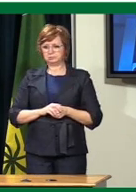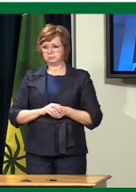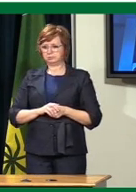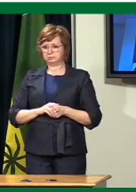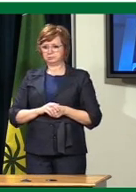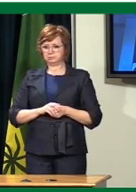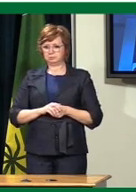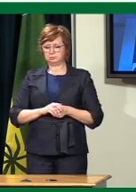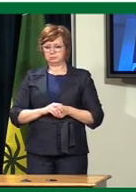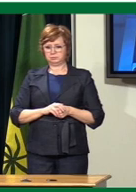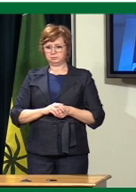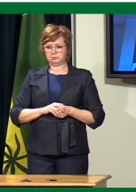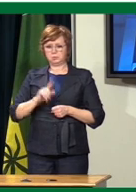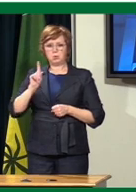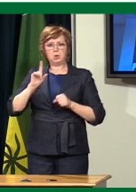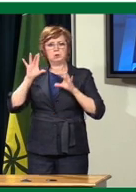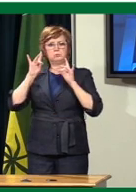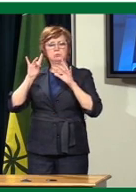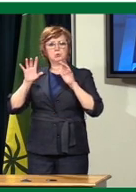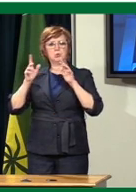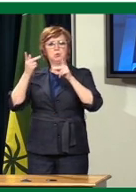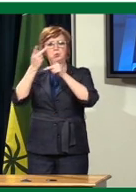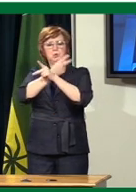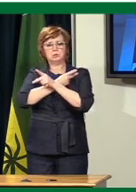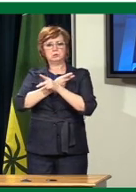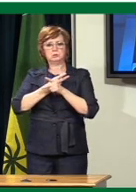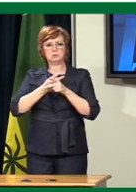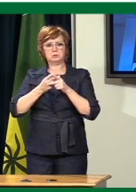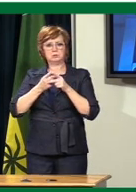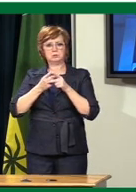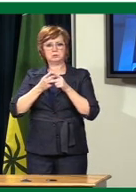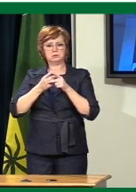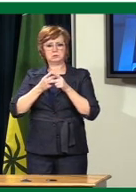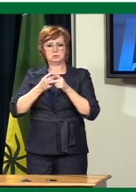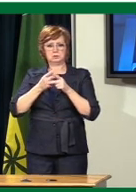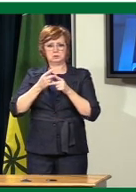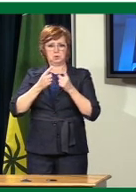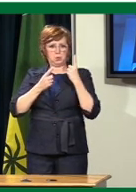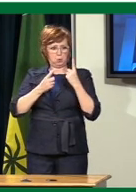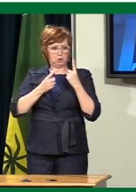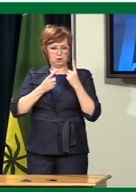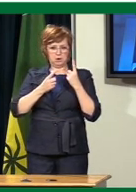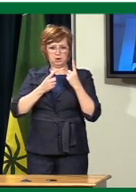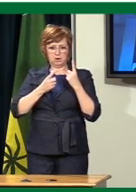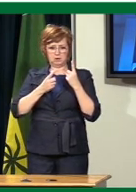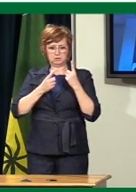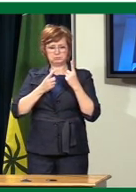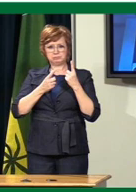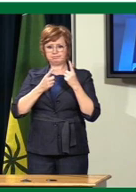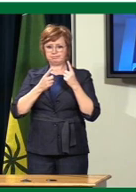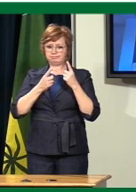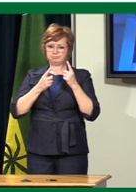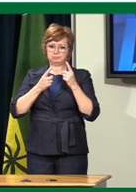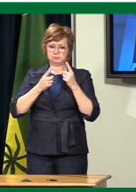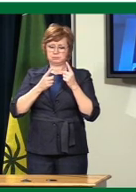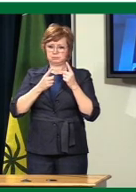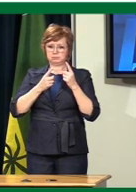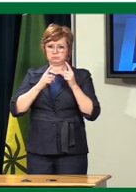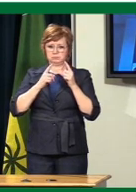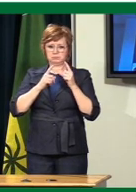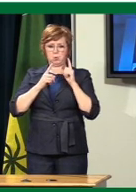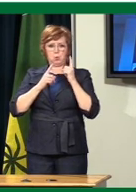a single public health order or a single rule. It's not one thing. It's a series of